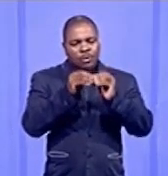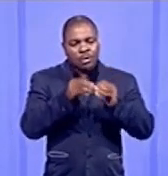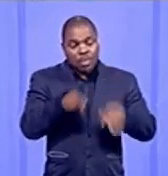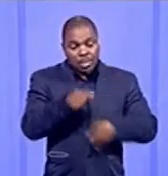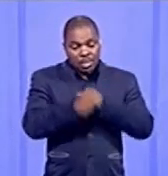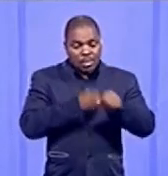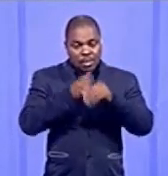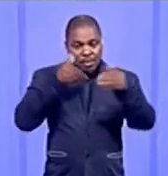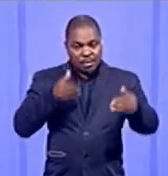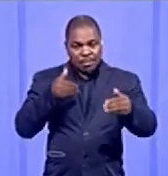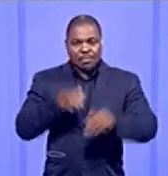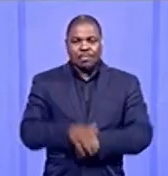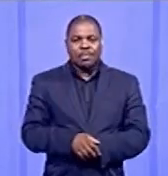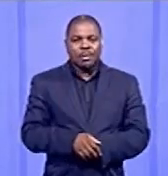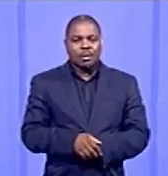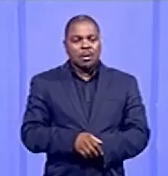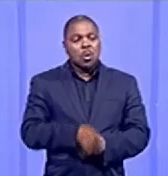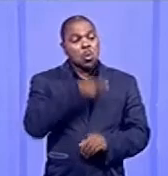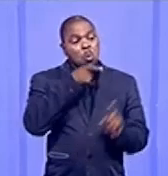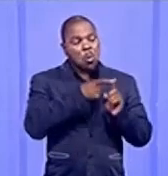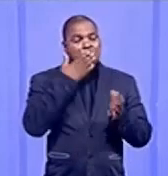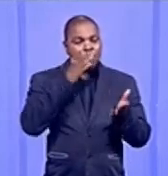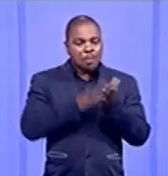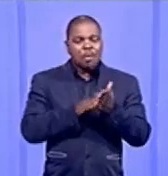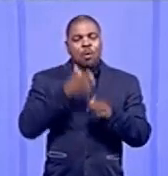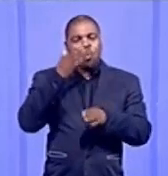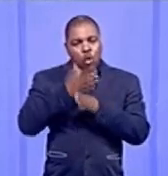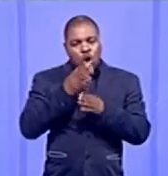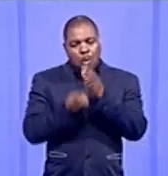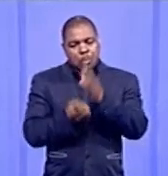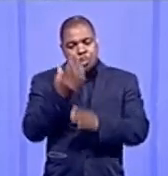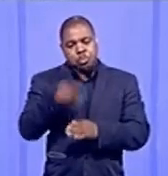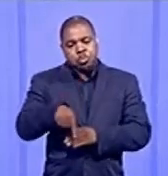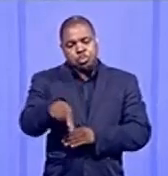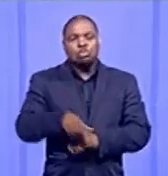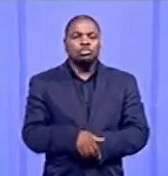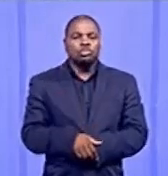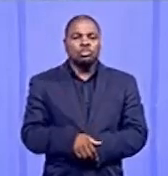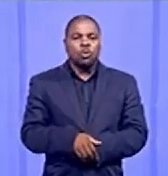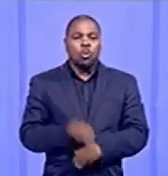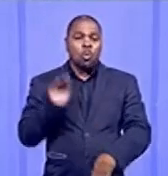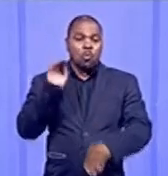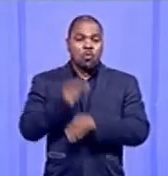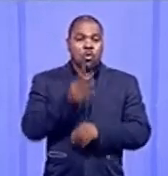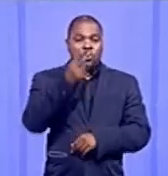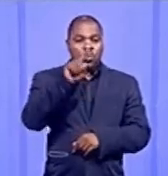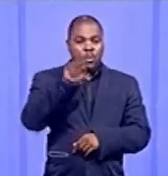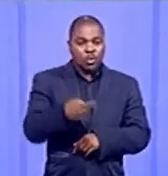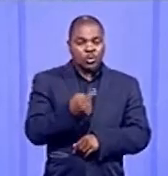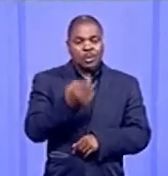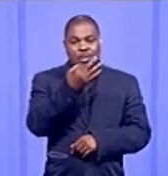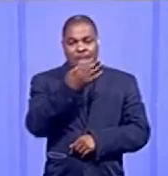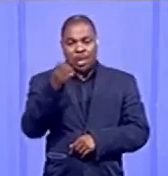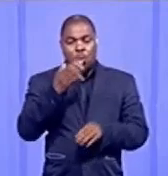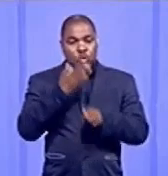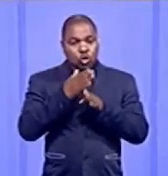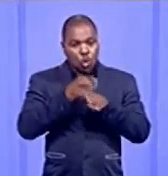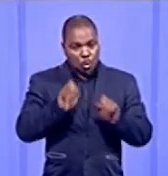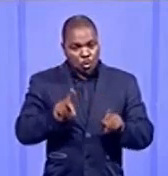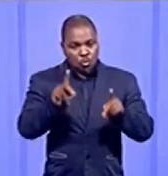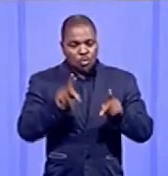year. Tshepiso ya ho theha mesebetsi le yona e entswe. Over 2,300 work opportunities,